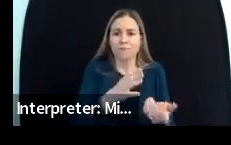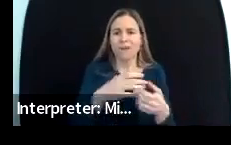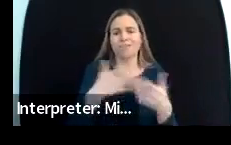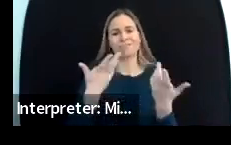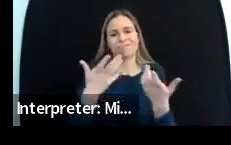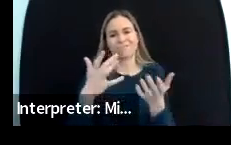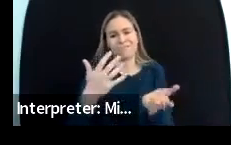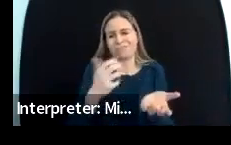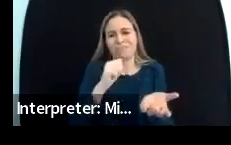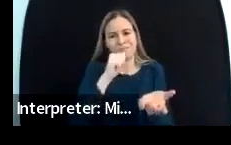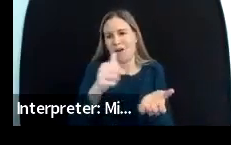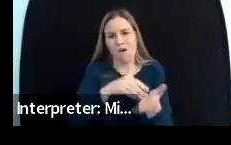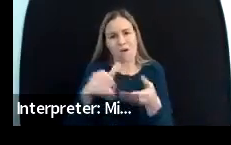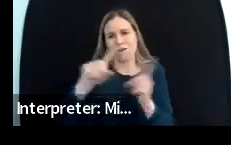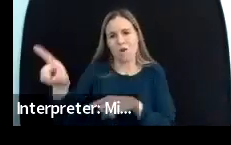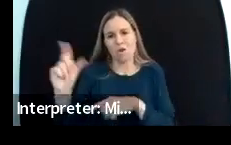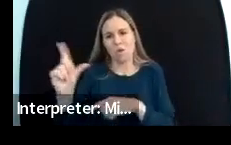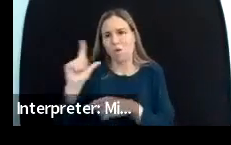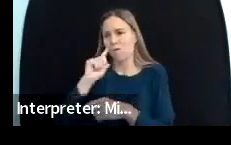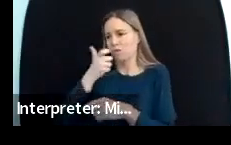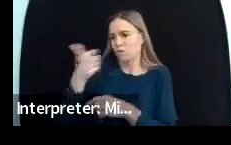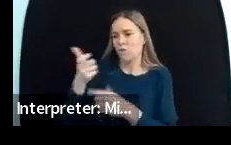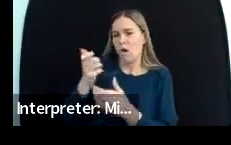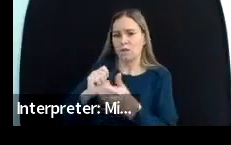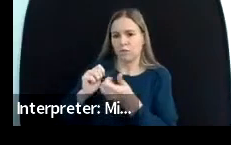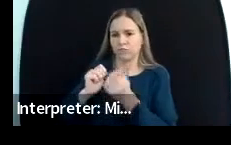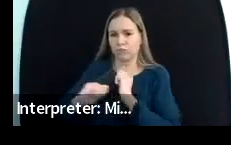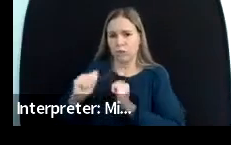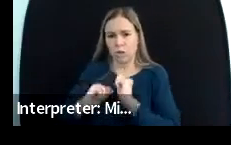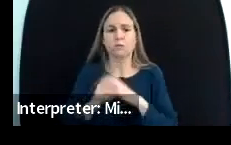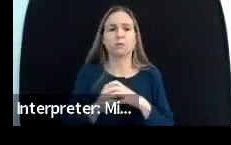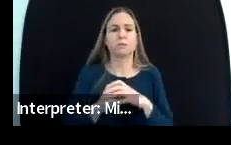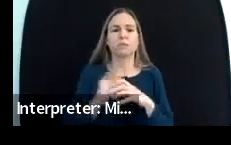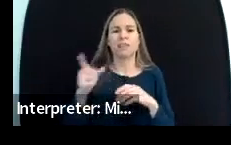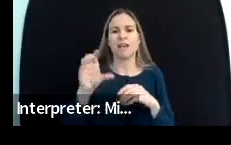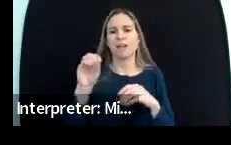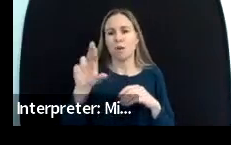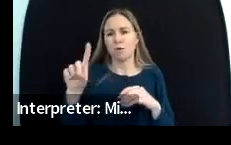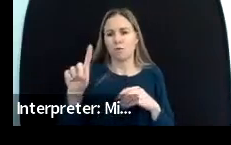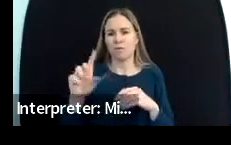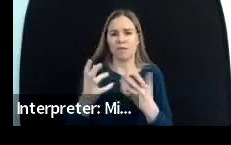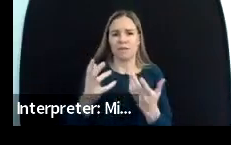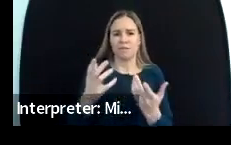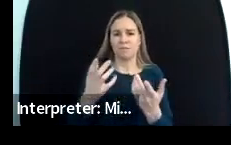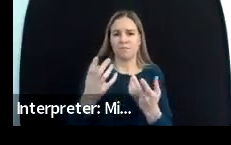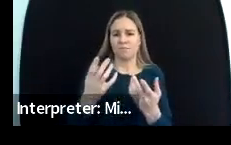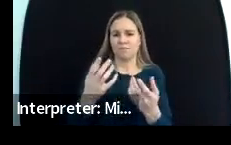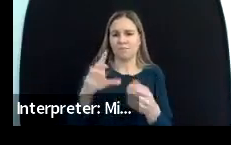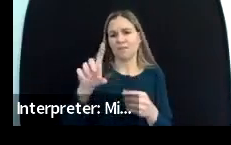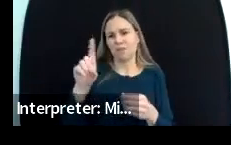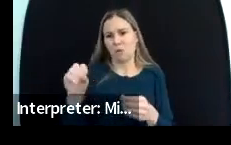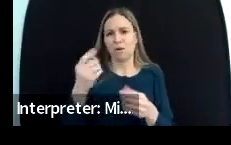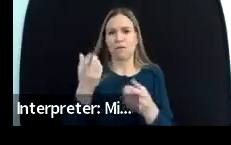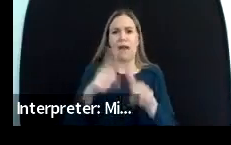shows. Sam has an opioid use disorder, which started 4 years ago after he was prescribed pain medication for a back